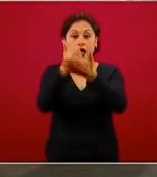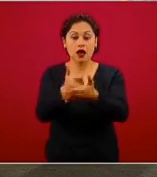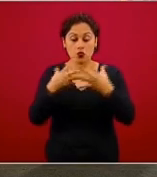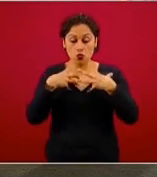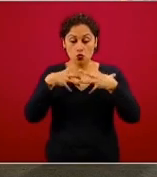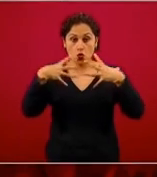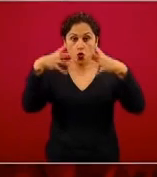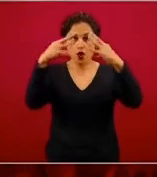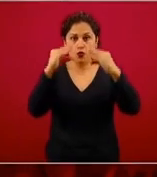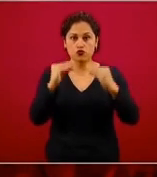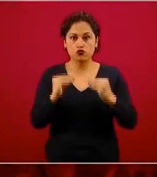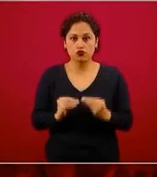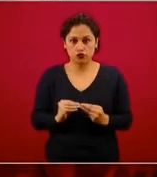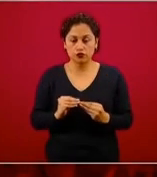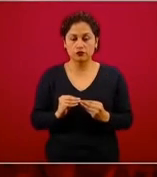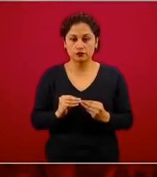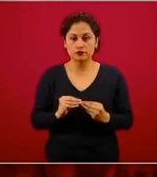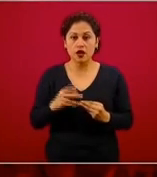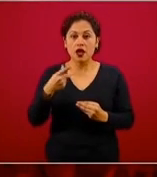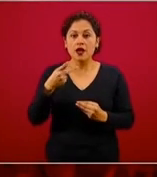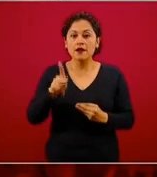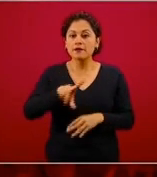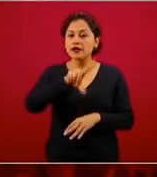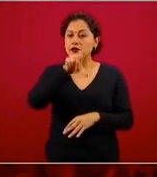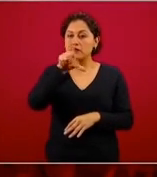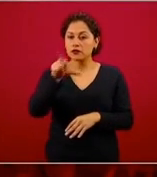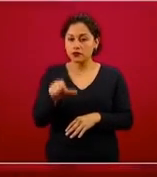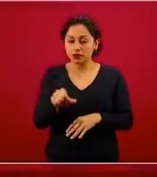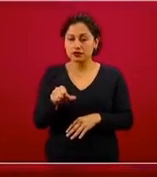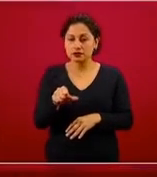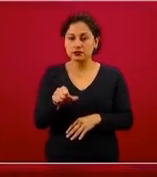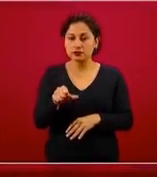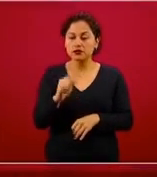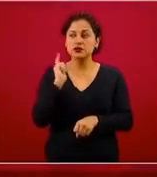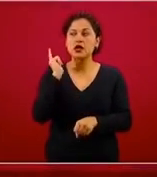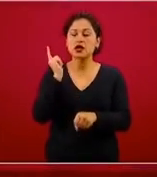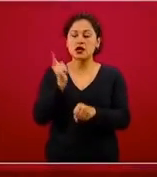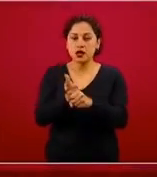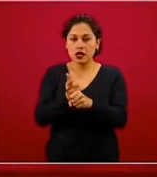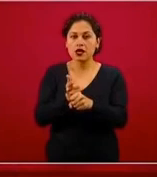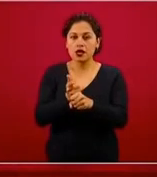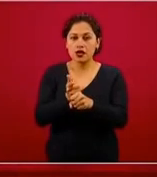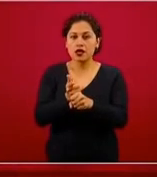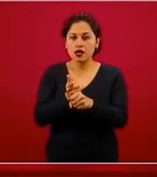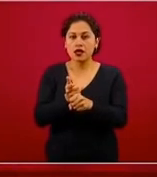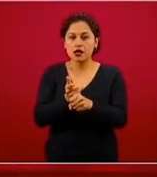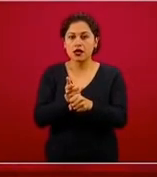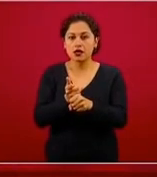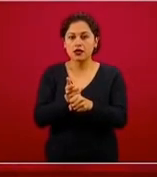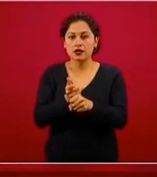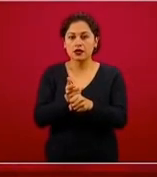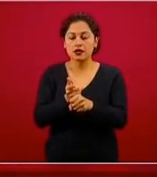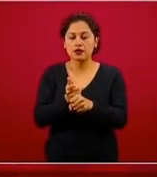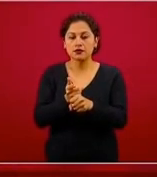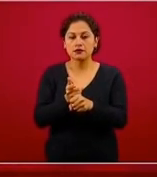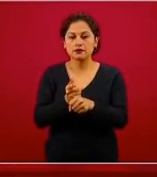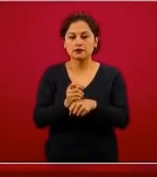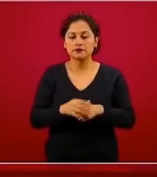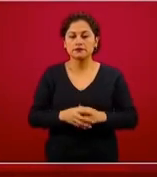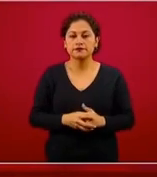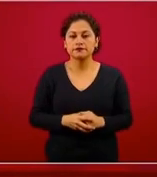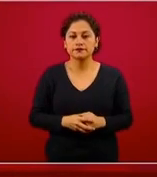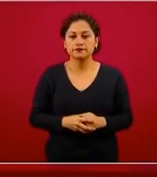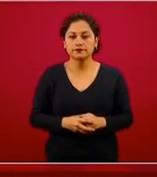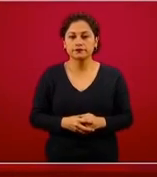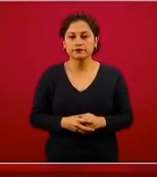este cortisone. factor condicionaba la no But respuesta y la we necesidad saw that de there was antes not usar a positive answer